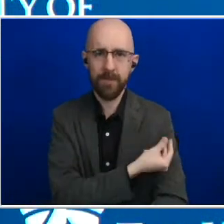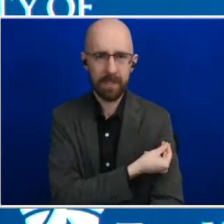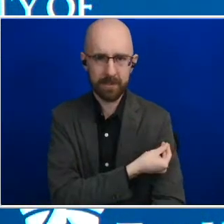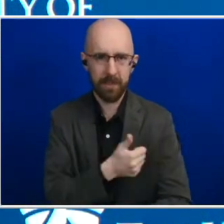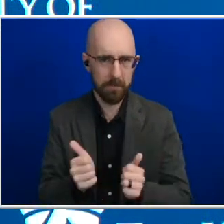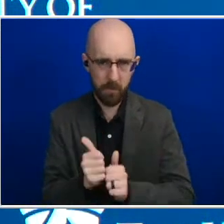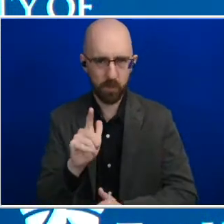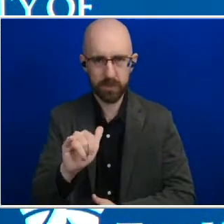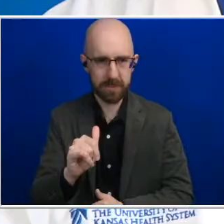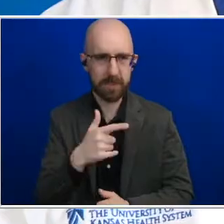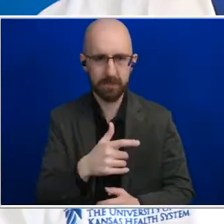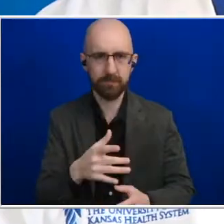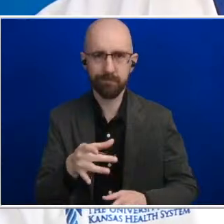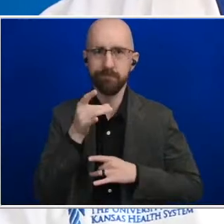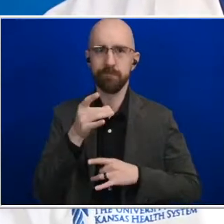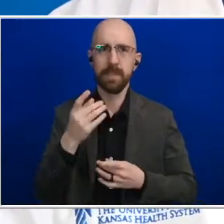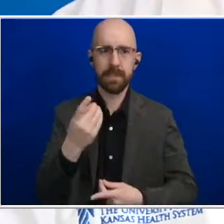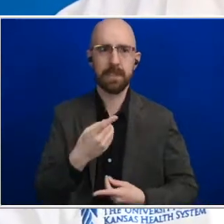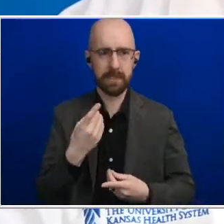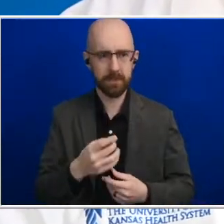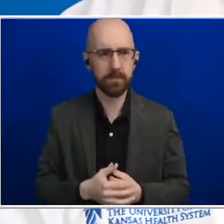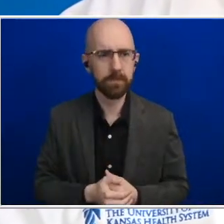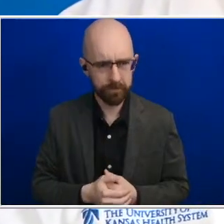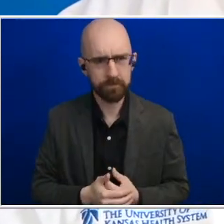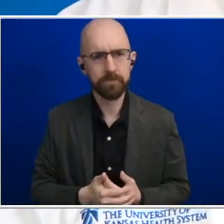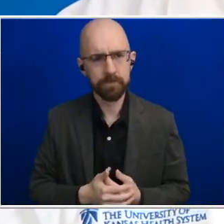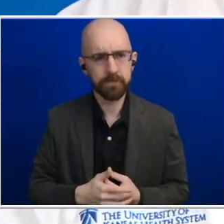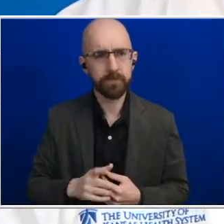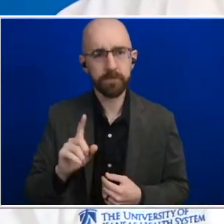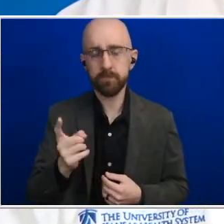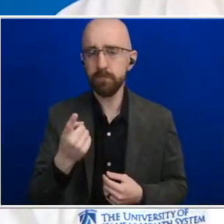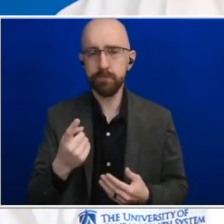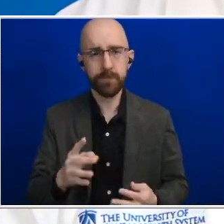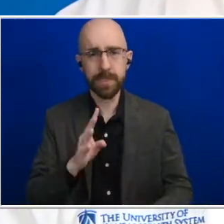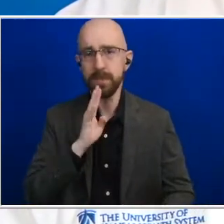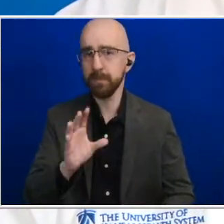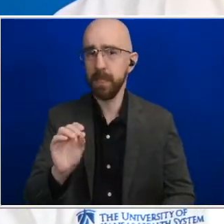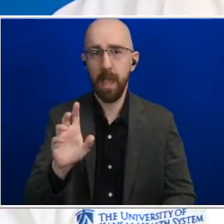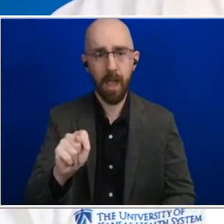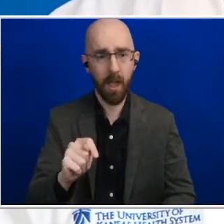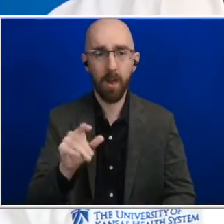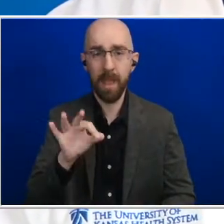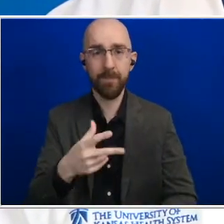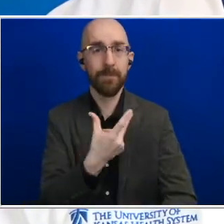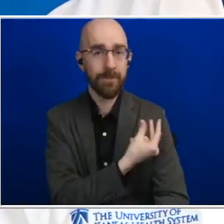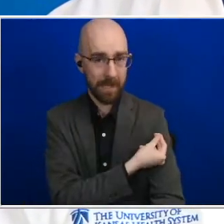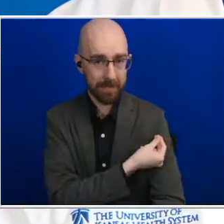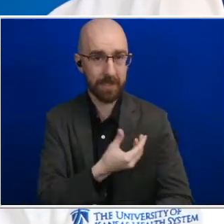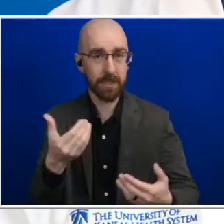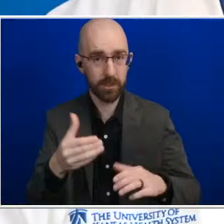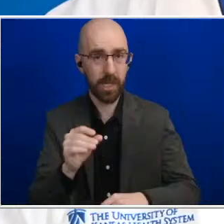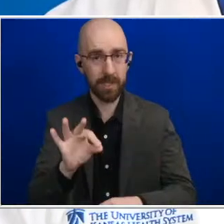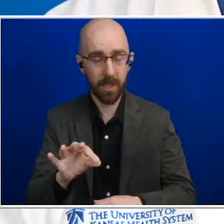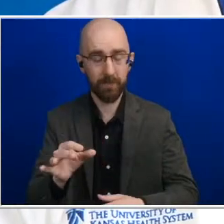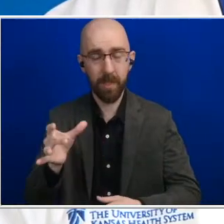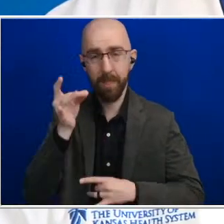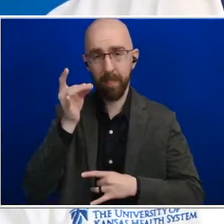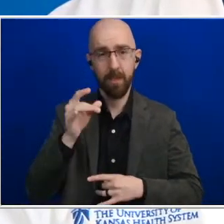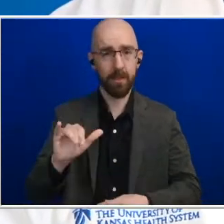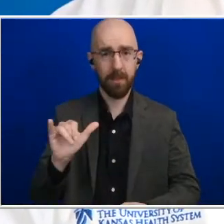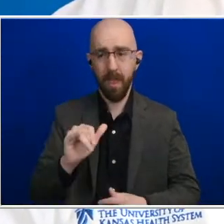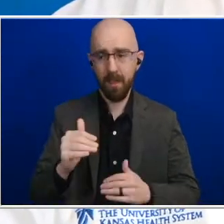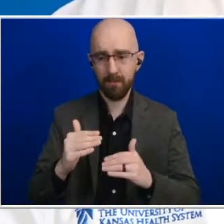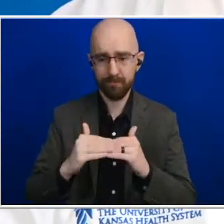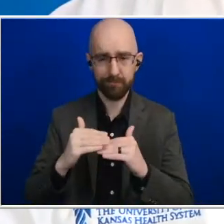the disease. All right, so let's just say it out loud. If you've been vaccinated, the chance of getting measles is like virtually 0. And if you're